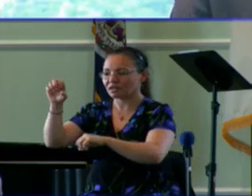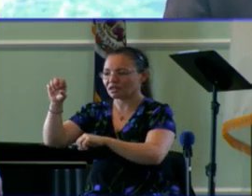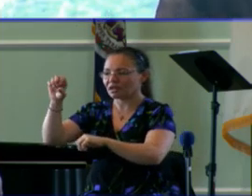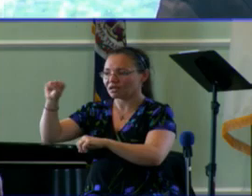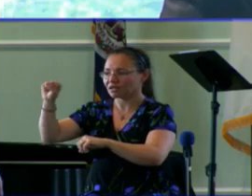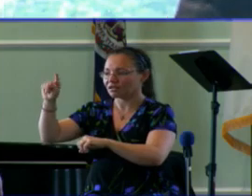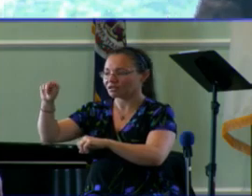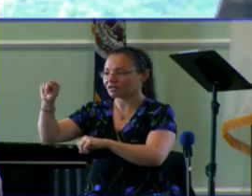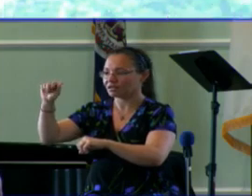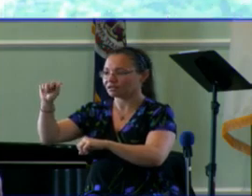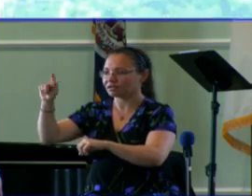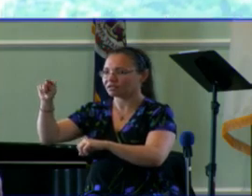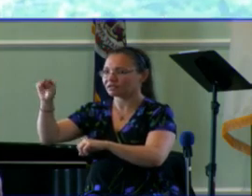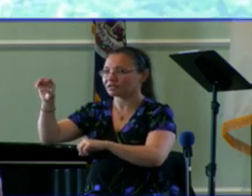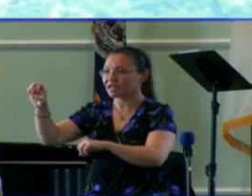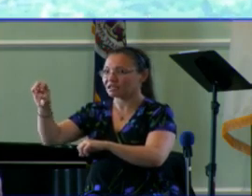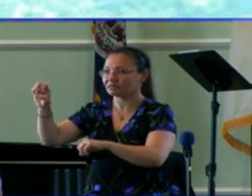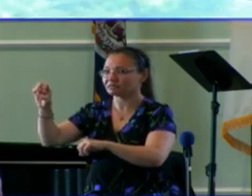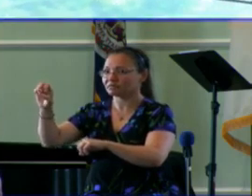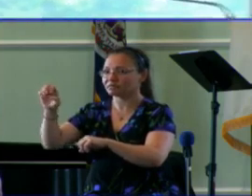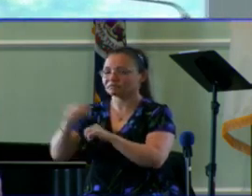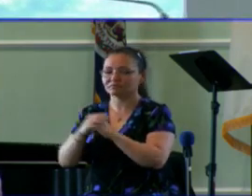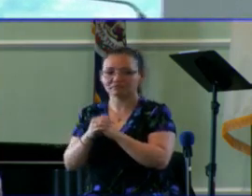Meaning that it is now okay